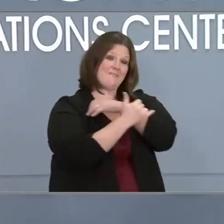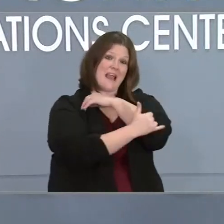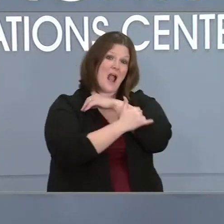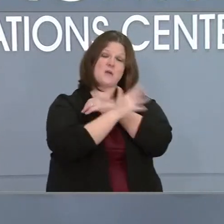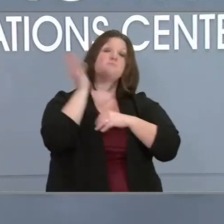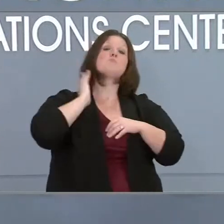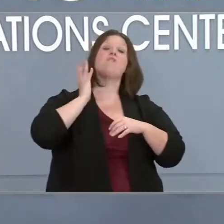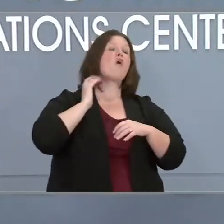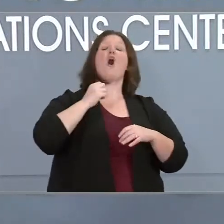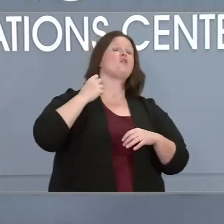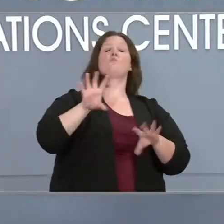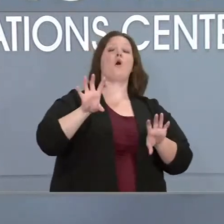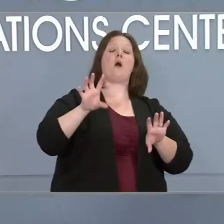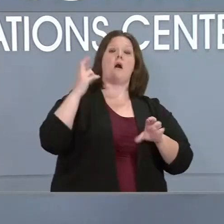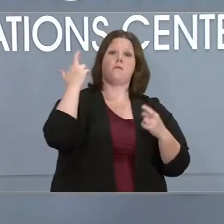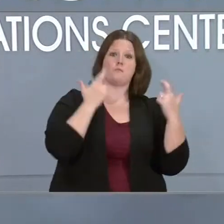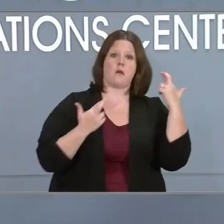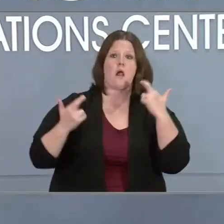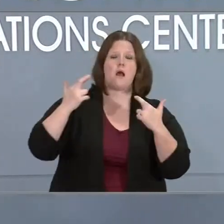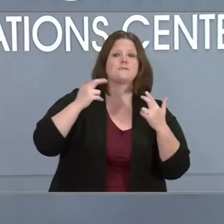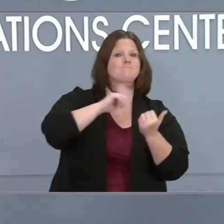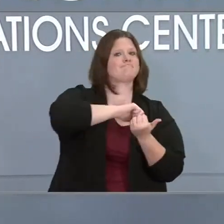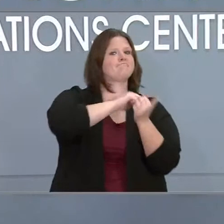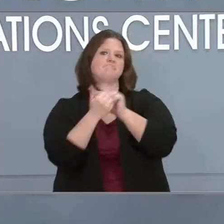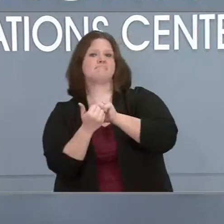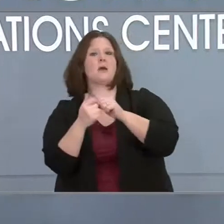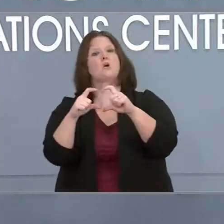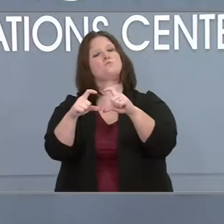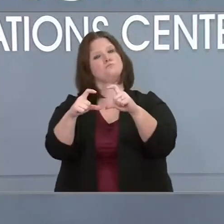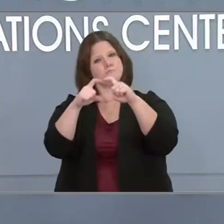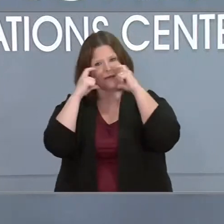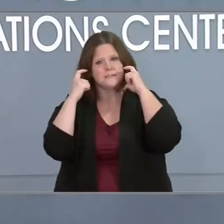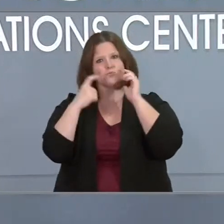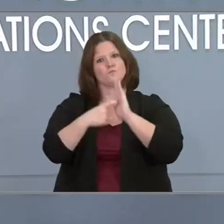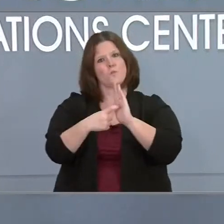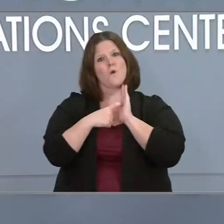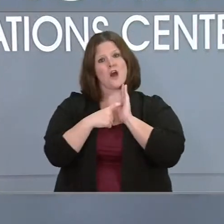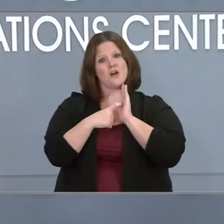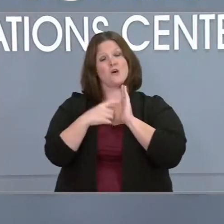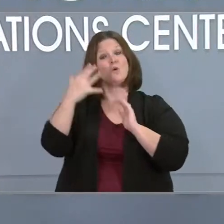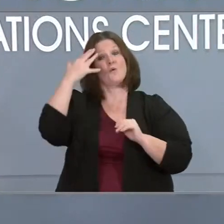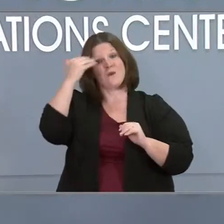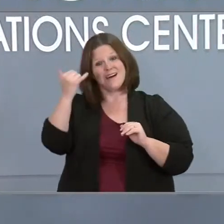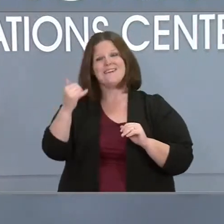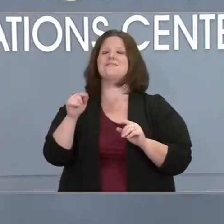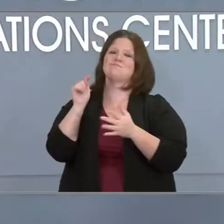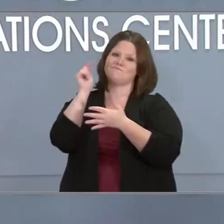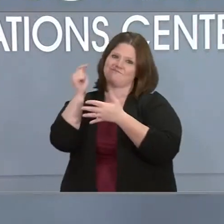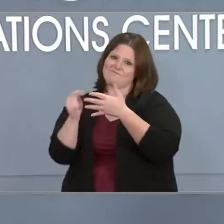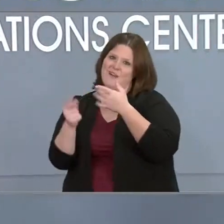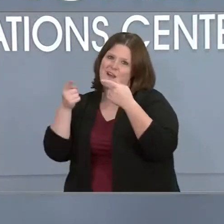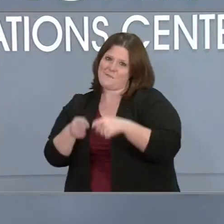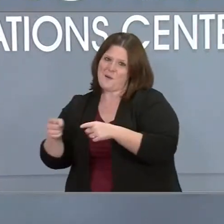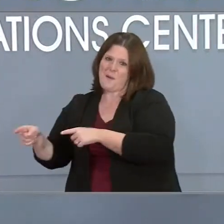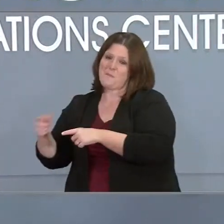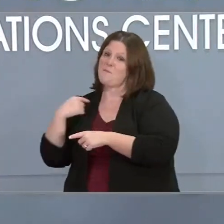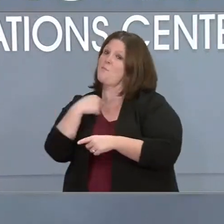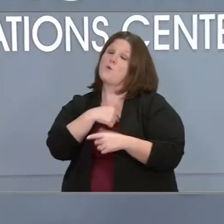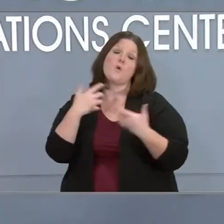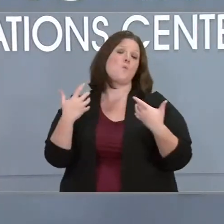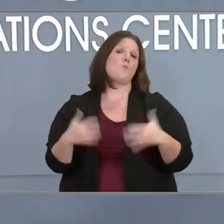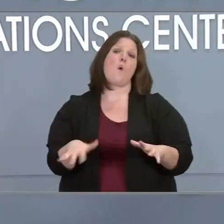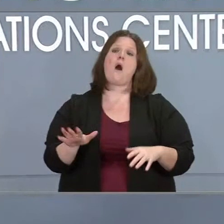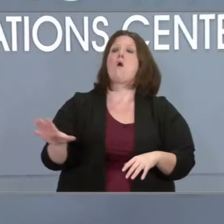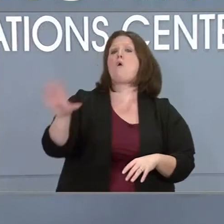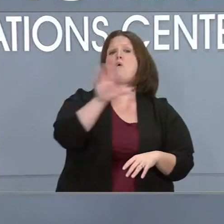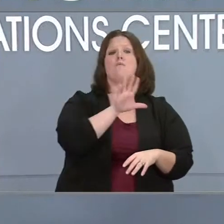mask mandate because of those issues. We don't want to see that in any county across North Carolina,